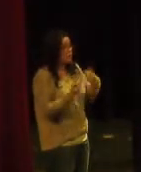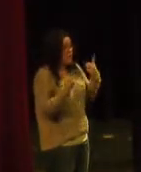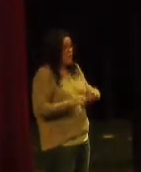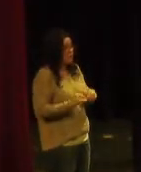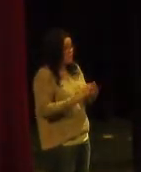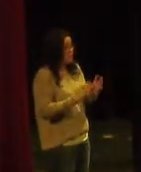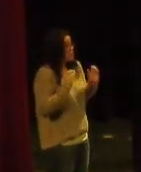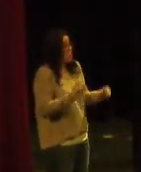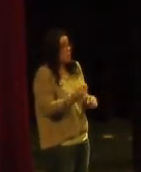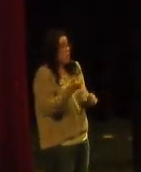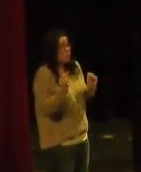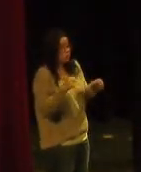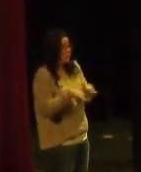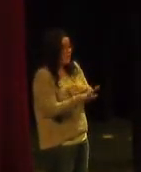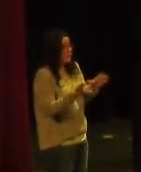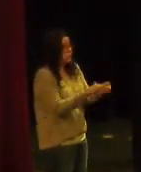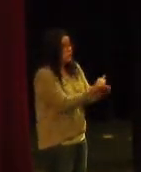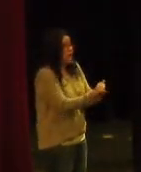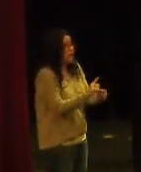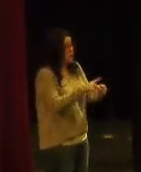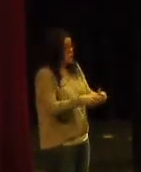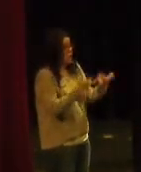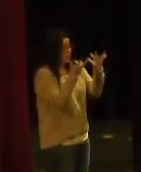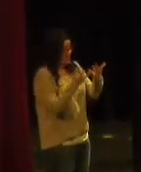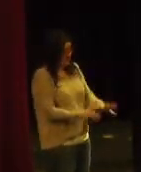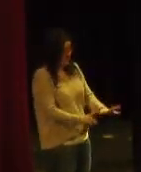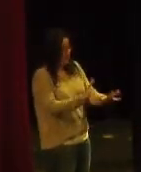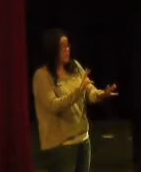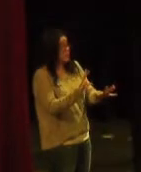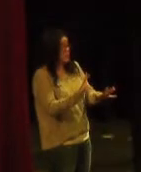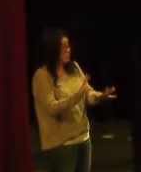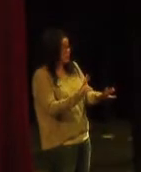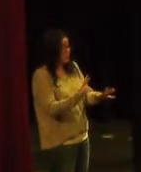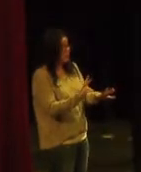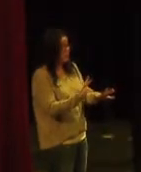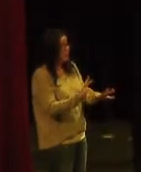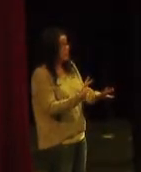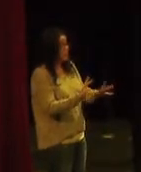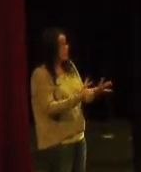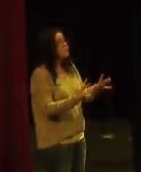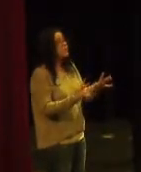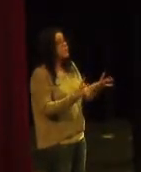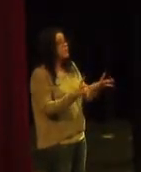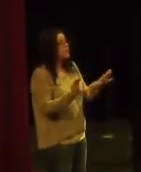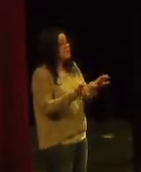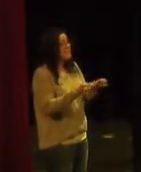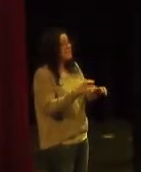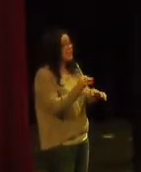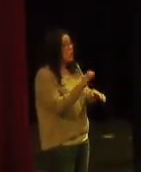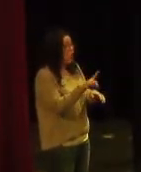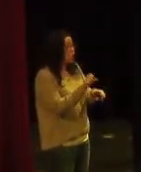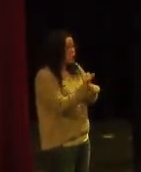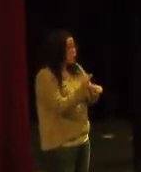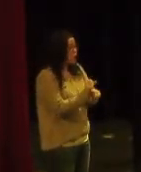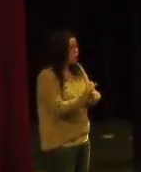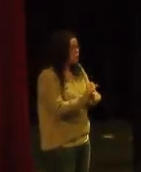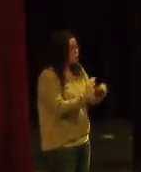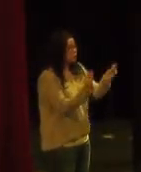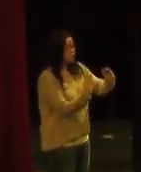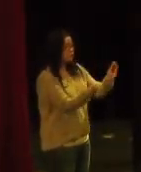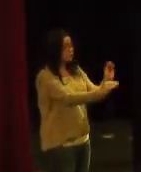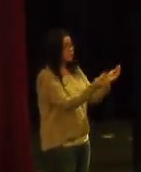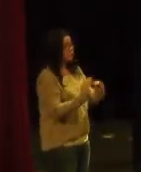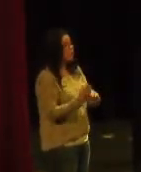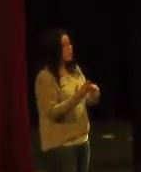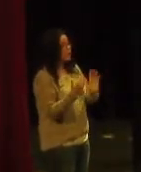that was going to come in and do that. After we did that, then they came and did the landscaping for our yard. And again, there were Hispanics that were